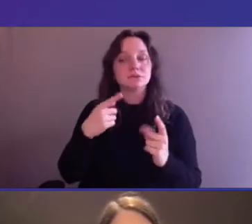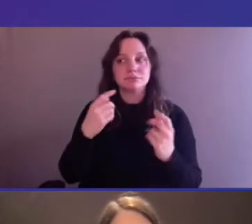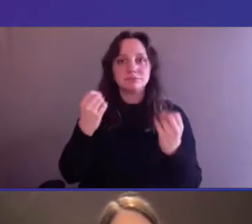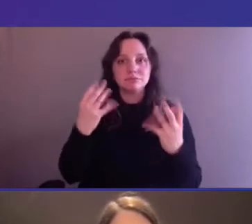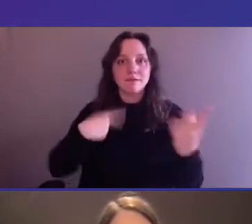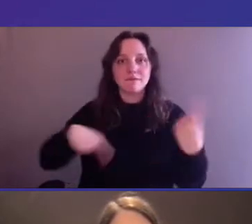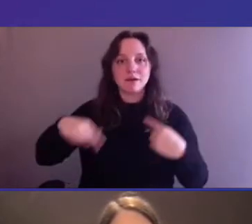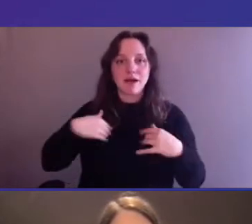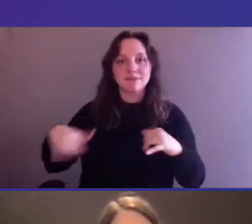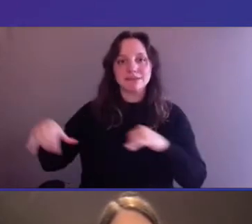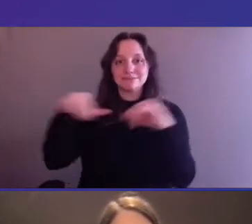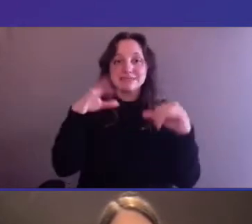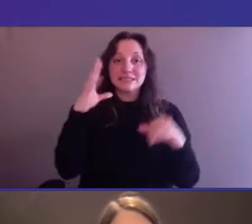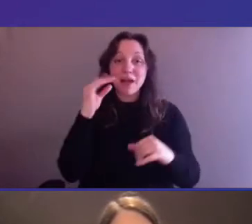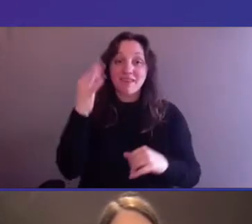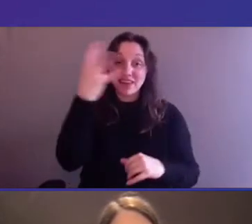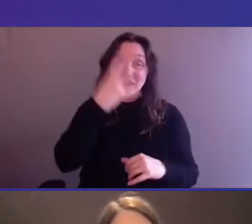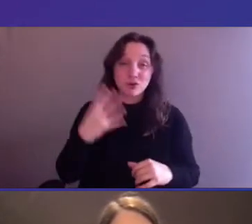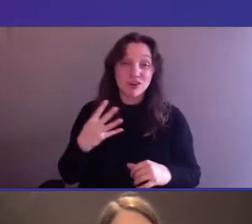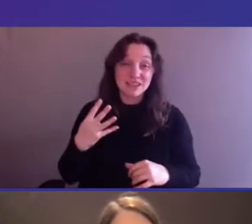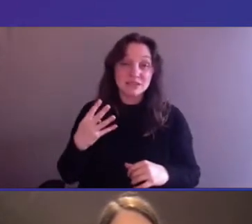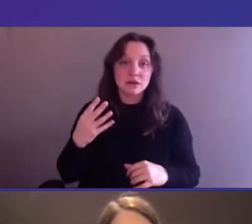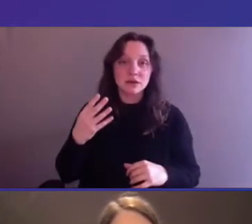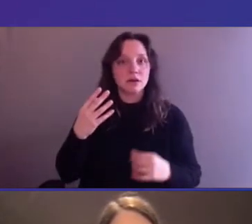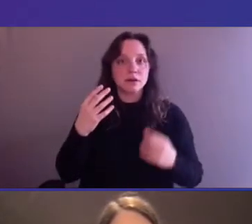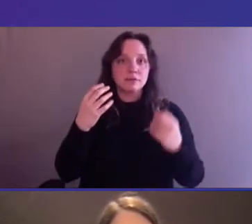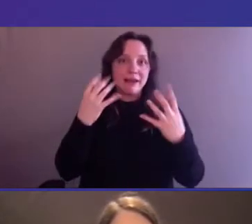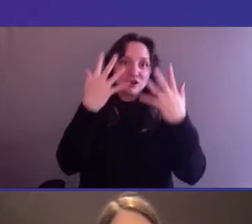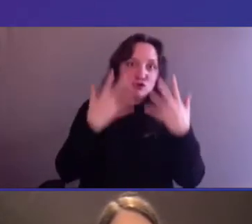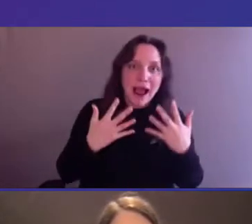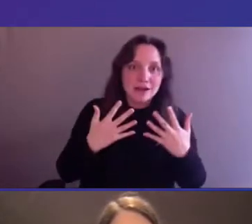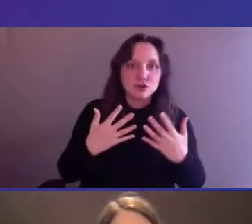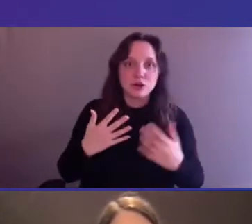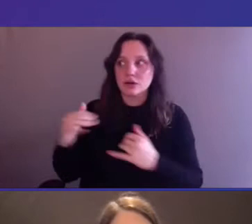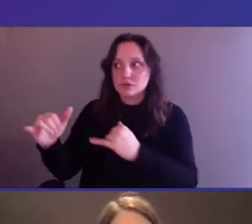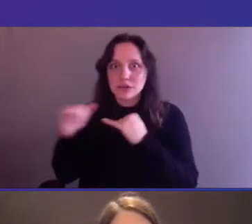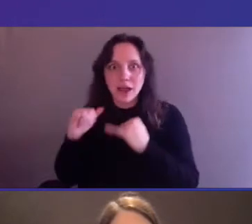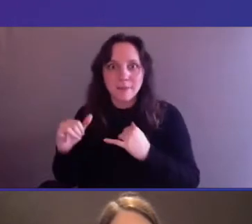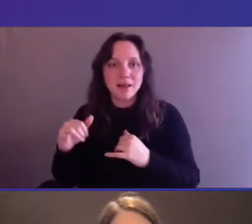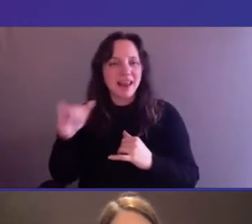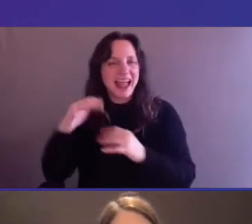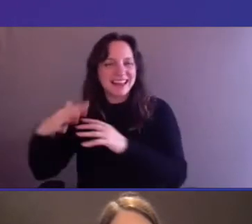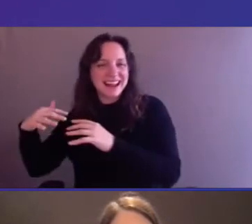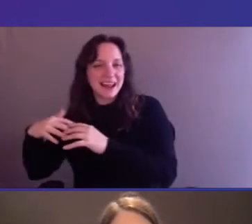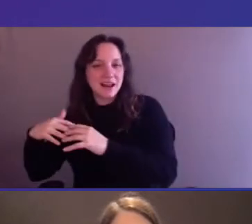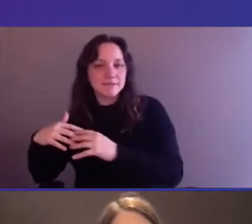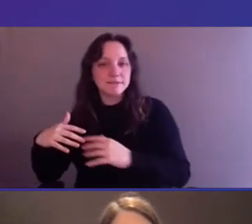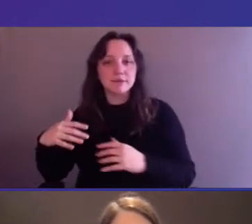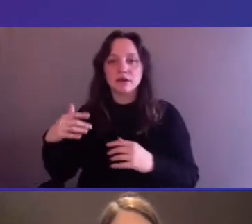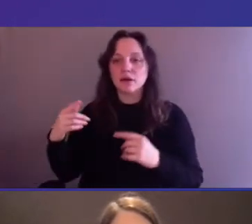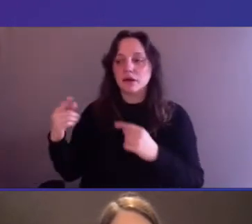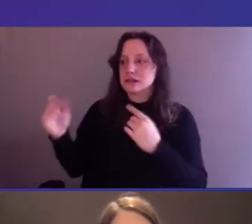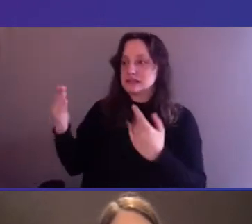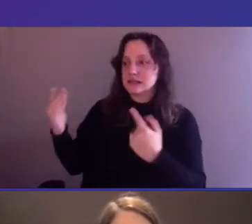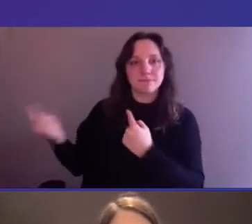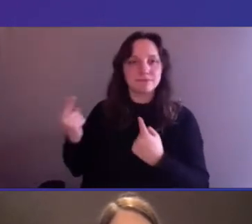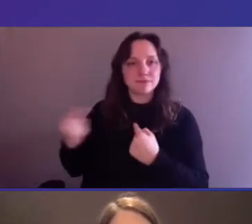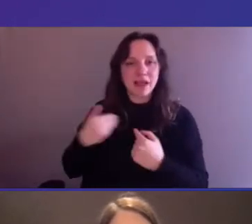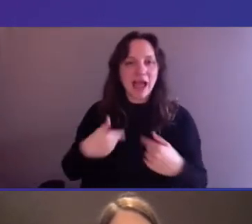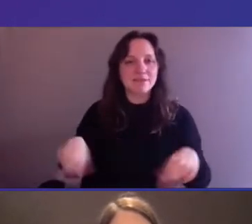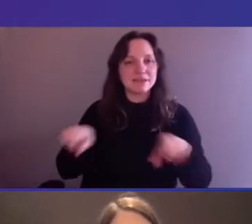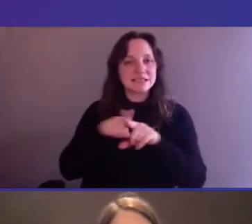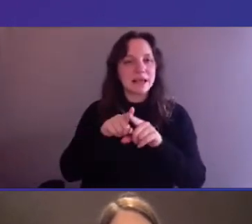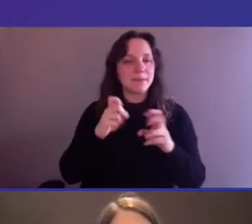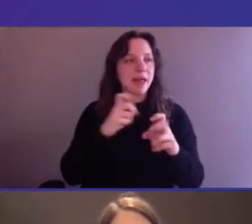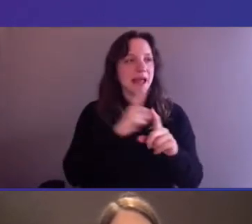in the fights that immigrants are fighting, as well as Native people are fighting, and the common targets of our advocacy and the common defenses